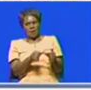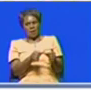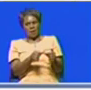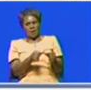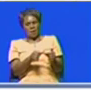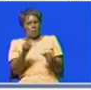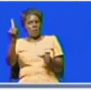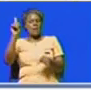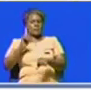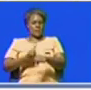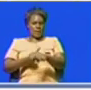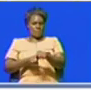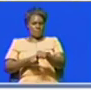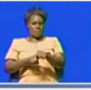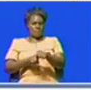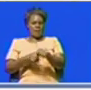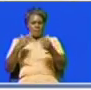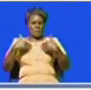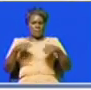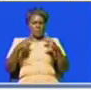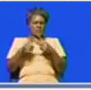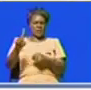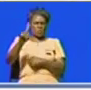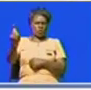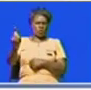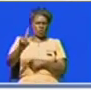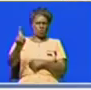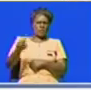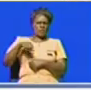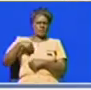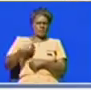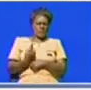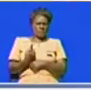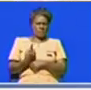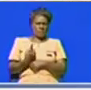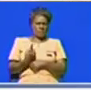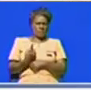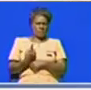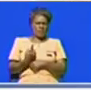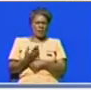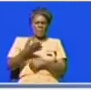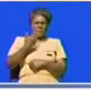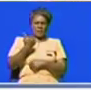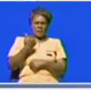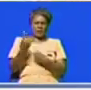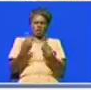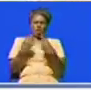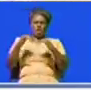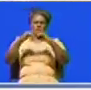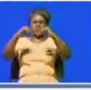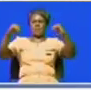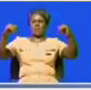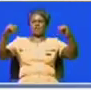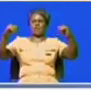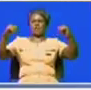there will come a time where in this country people will begin to question, are we at that stage when we should start talking separation and